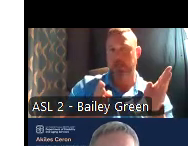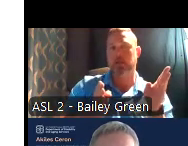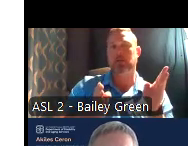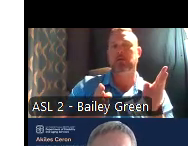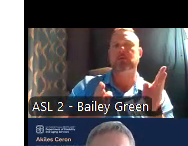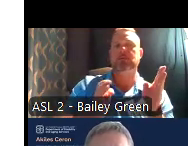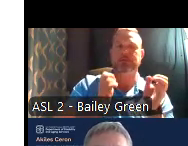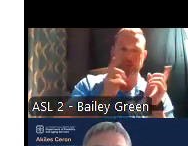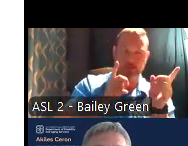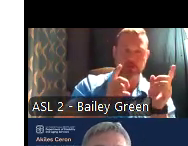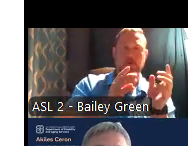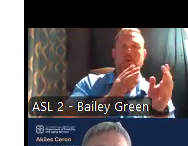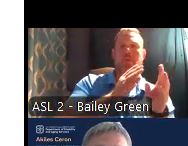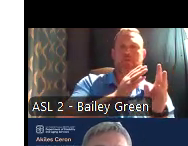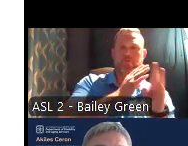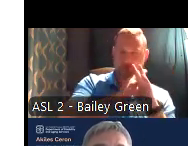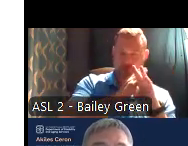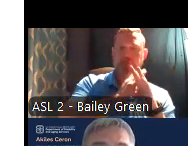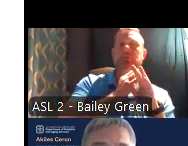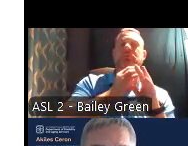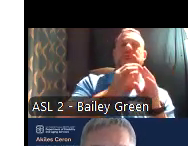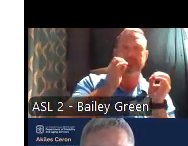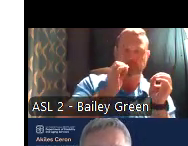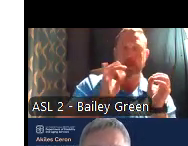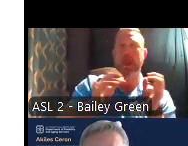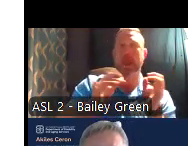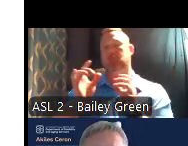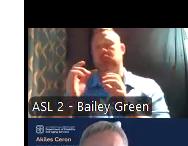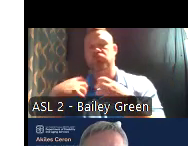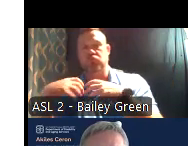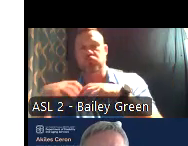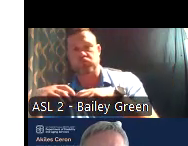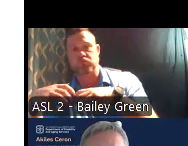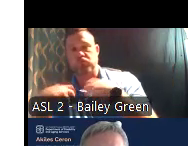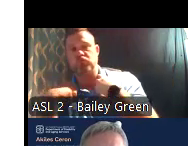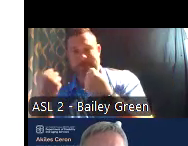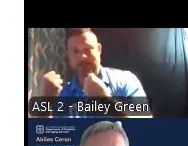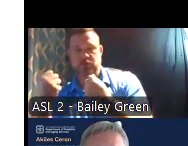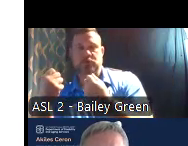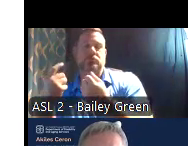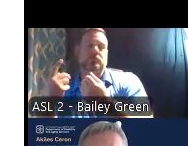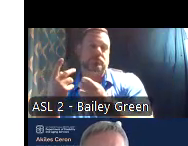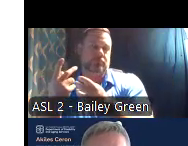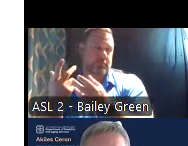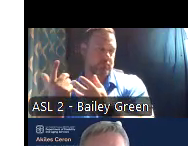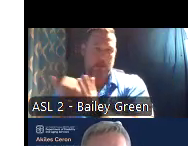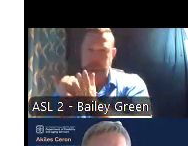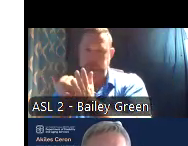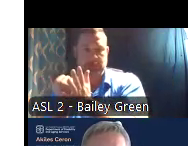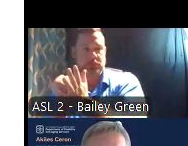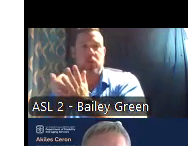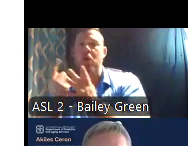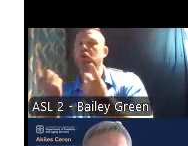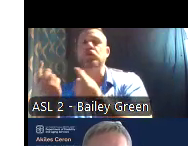education, prevention. You also have the remediation side of what to do when there